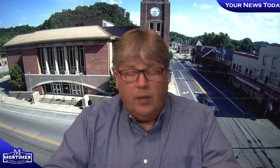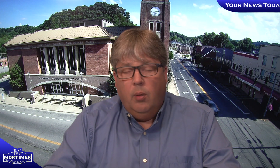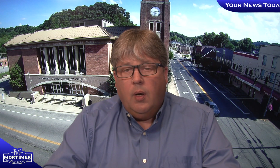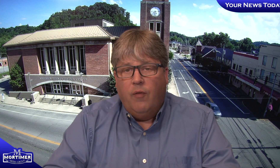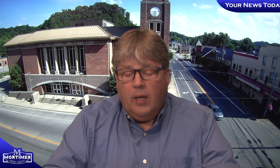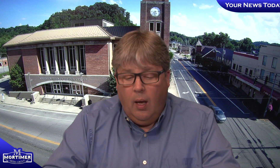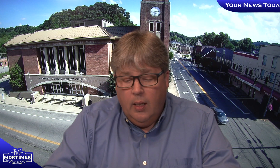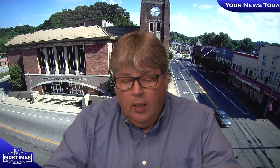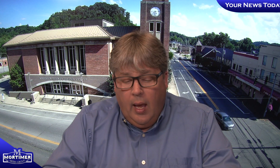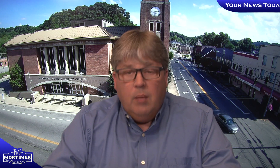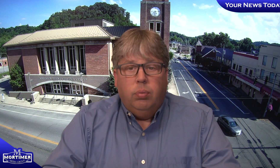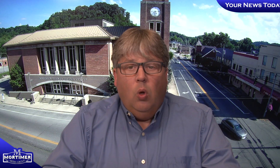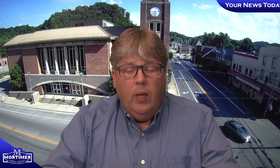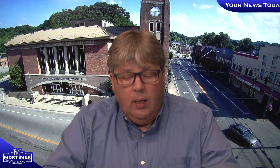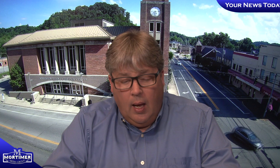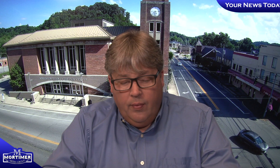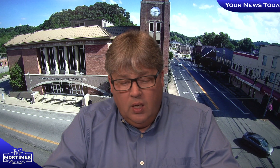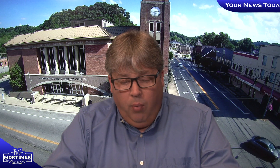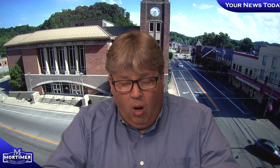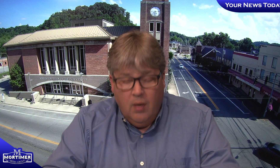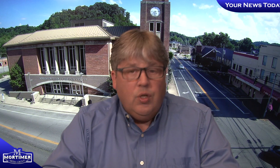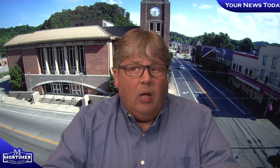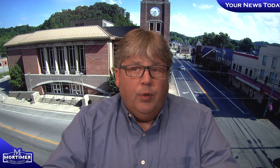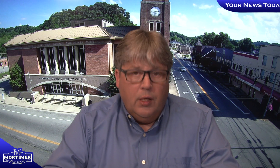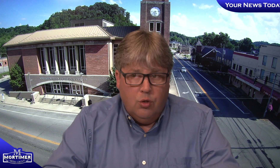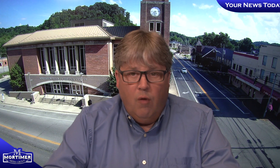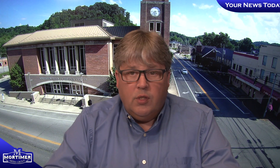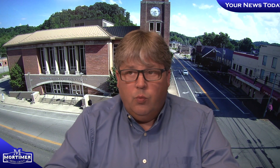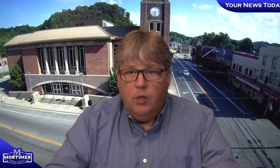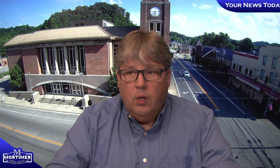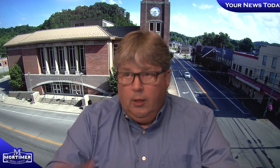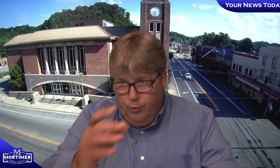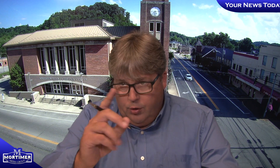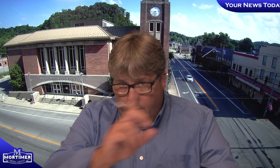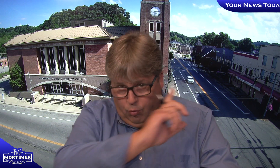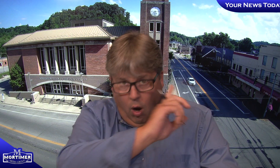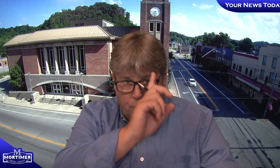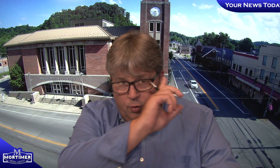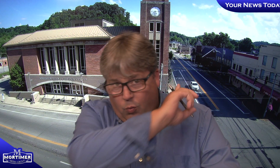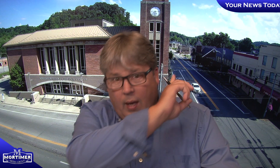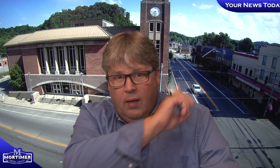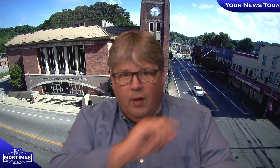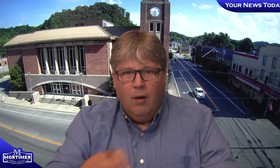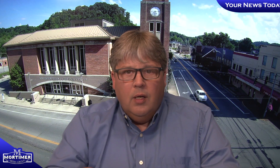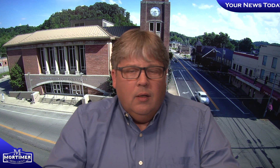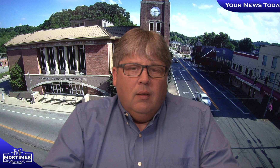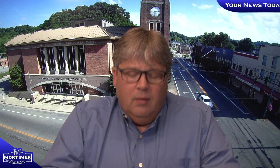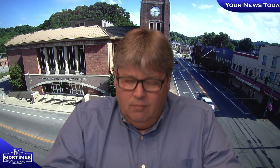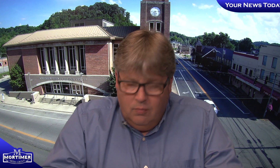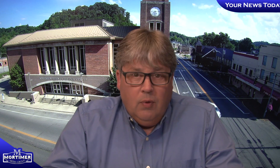health director in Magoffin County, an employee at the Department of Child Protection Services, which is just across the way